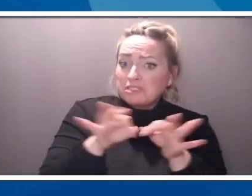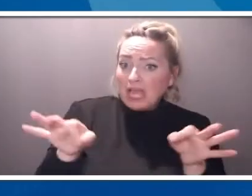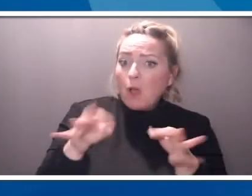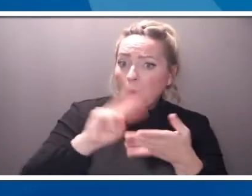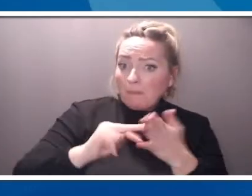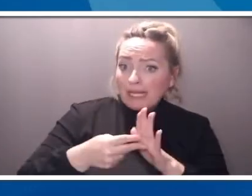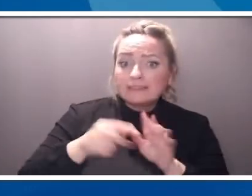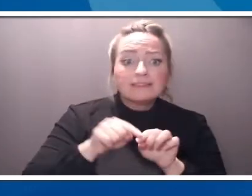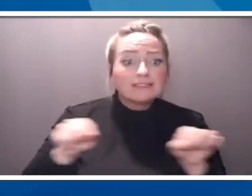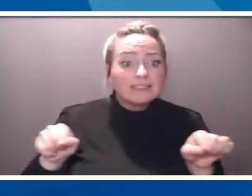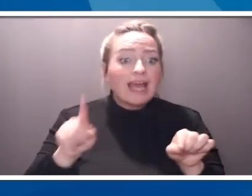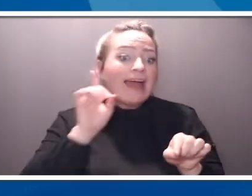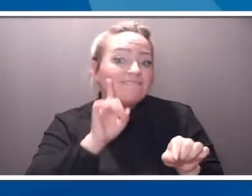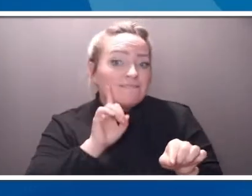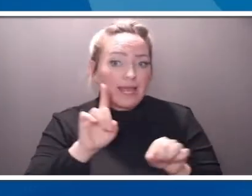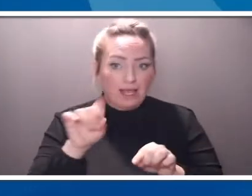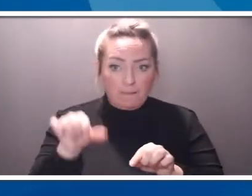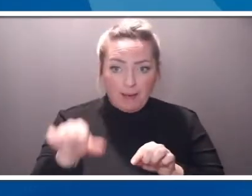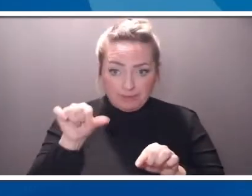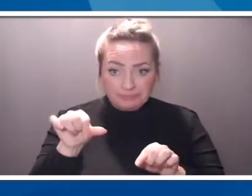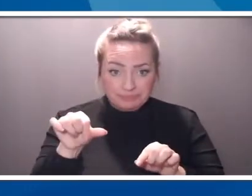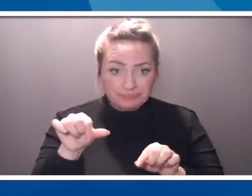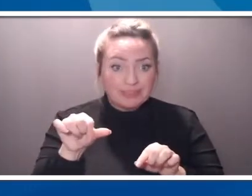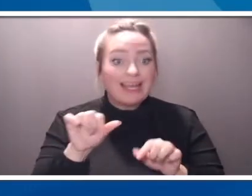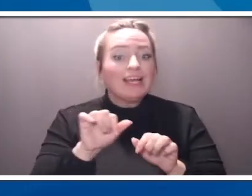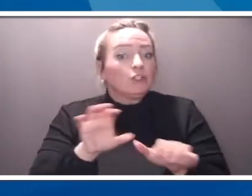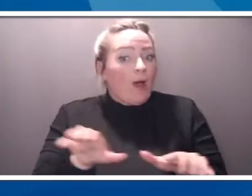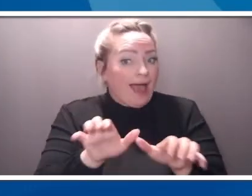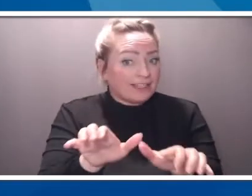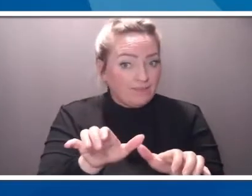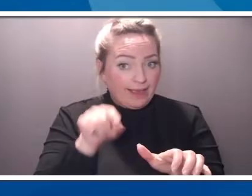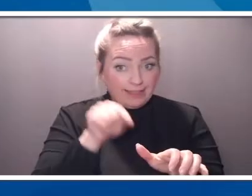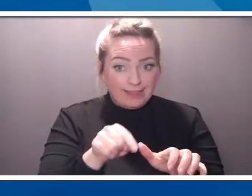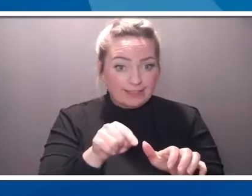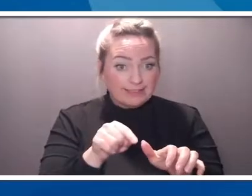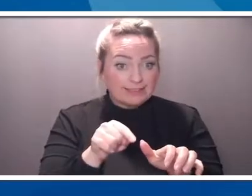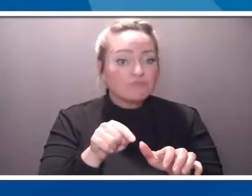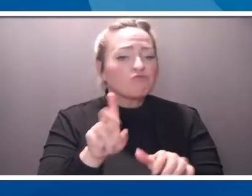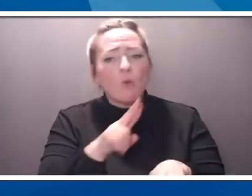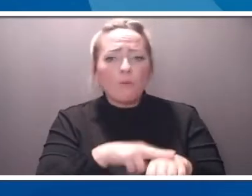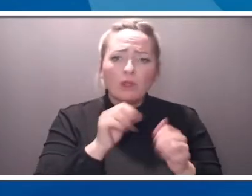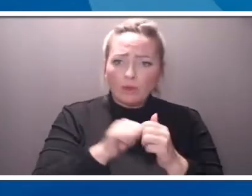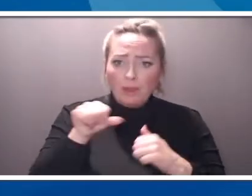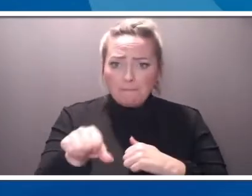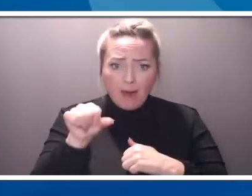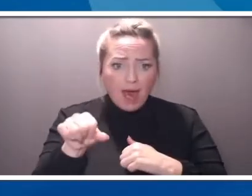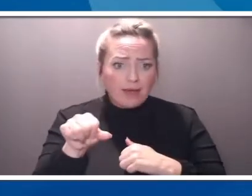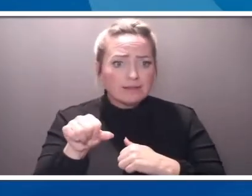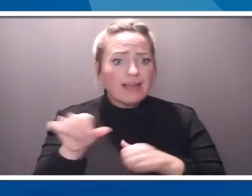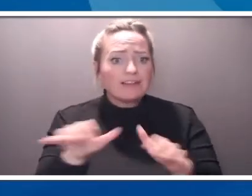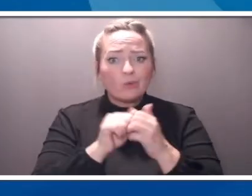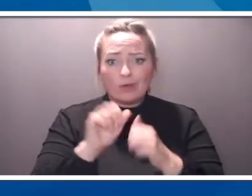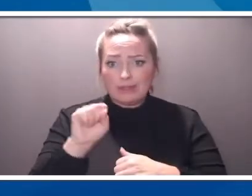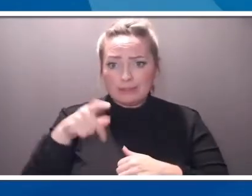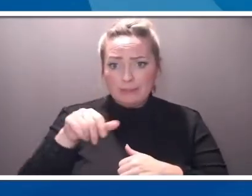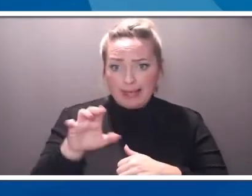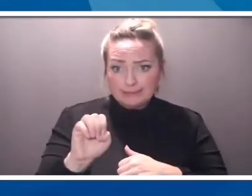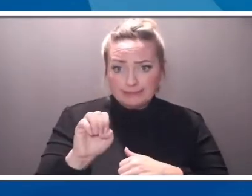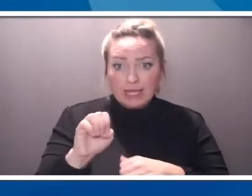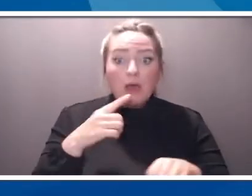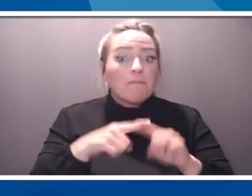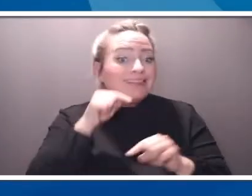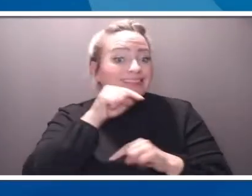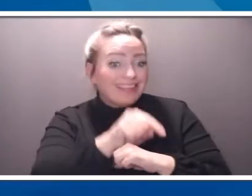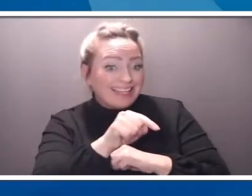say what it is, and fake button. Now, to activate this, normally with a button, you'd activate